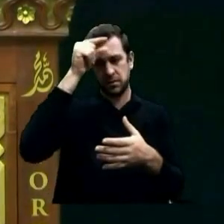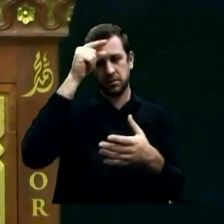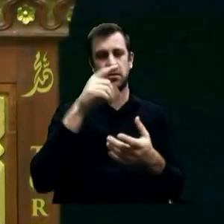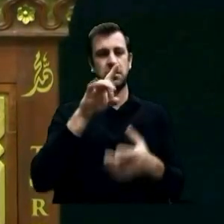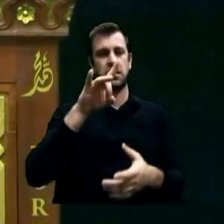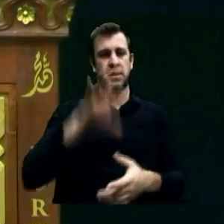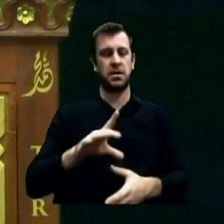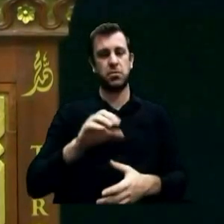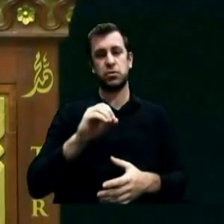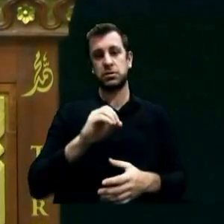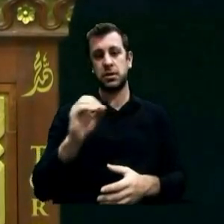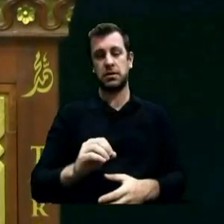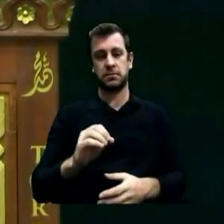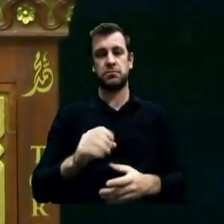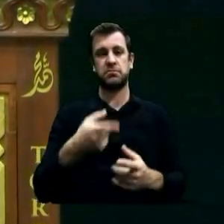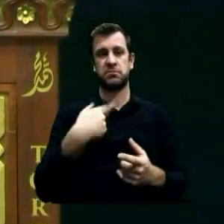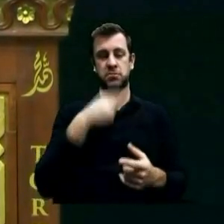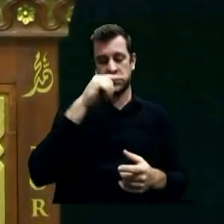fabrication,